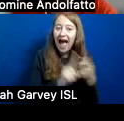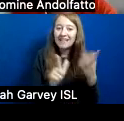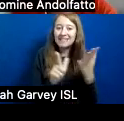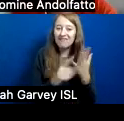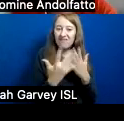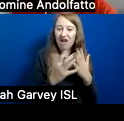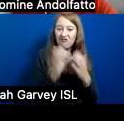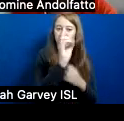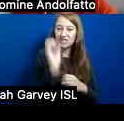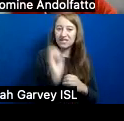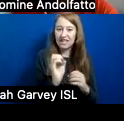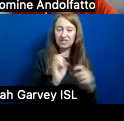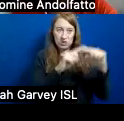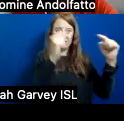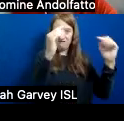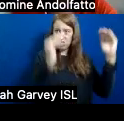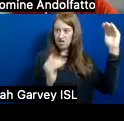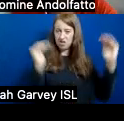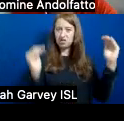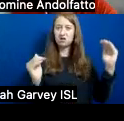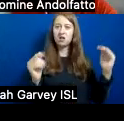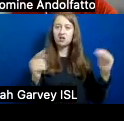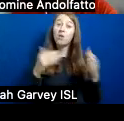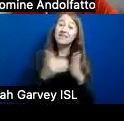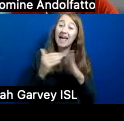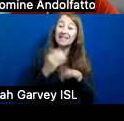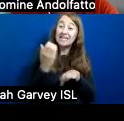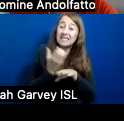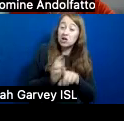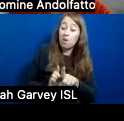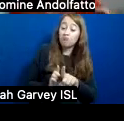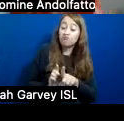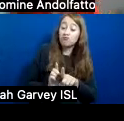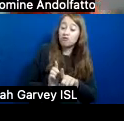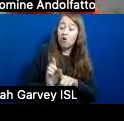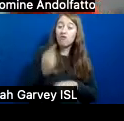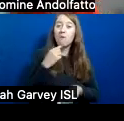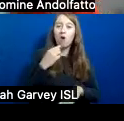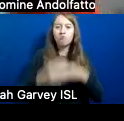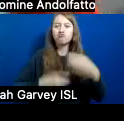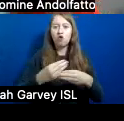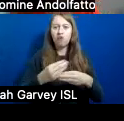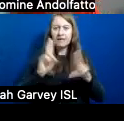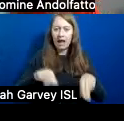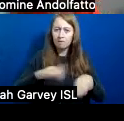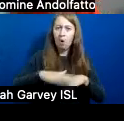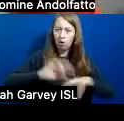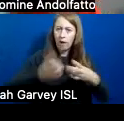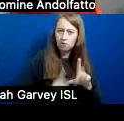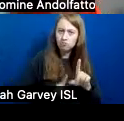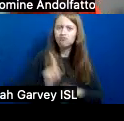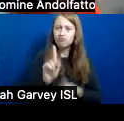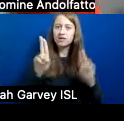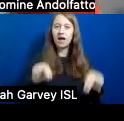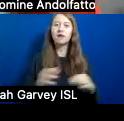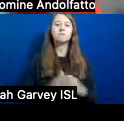there is improvement, but still quite a bit of progress that can be made. So quickly, what we do at the European